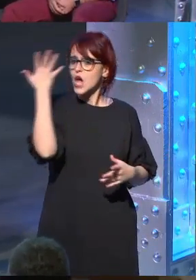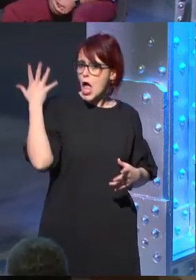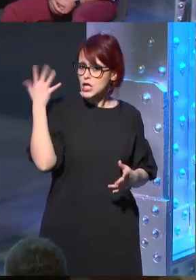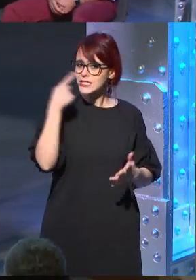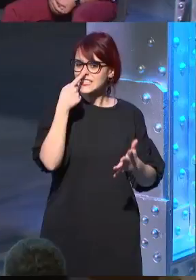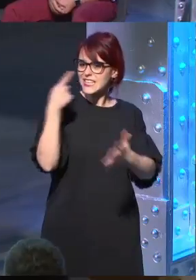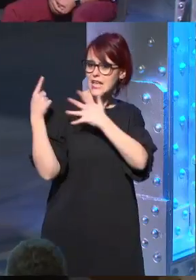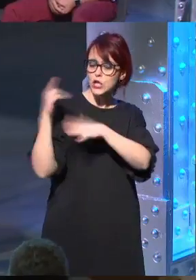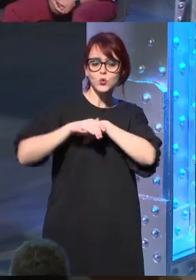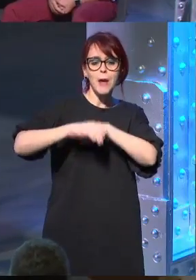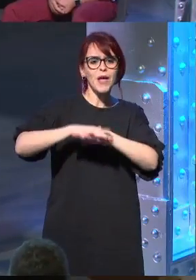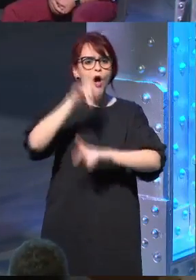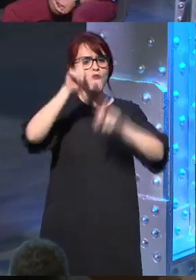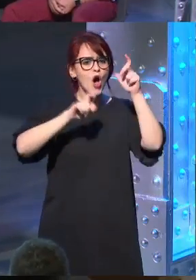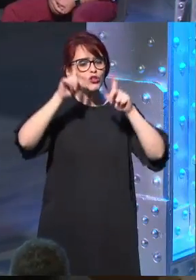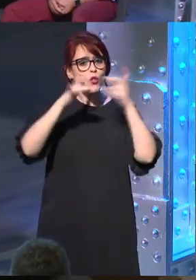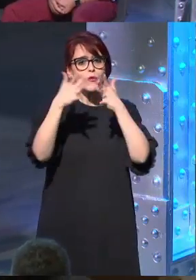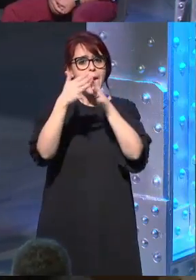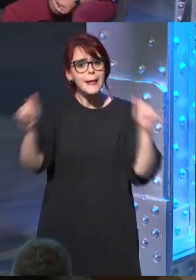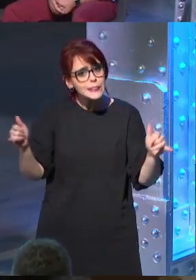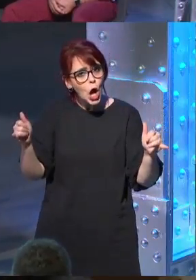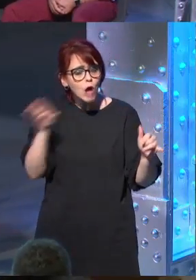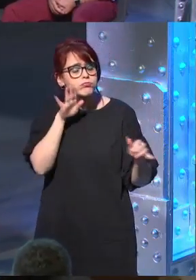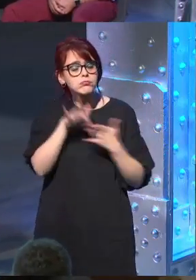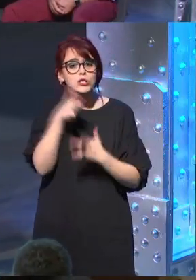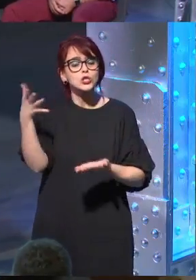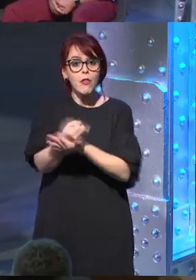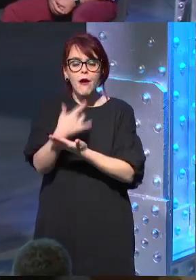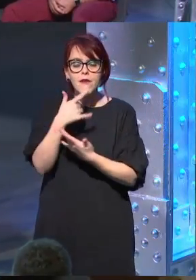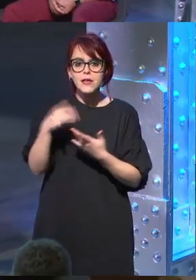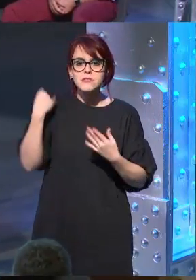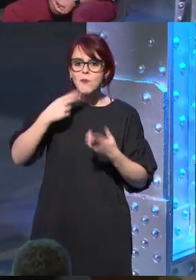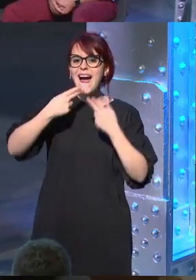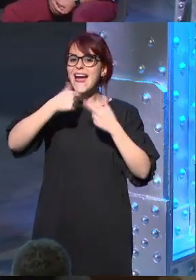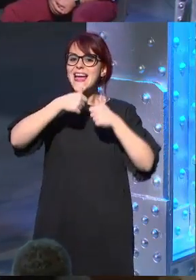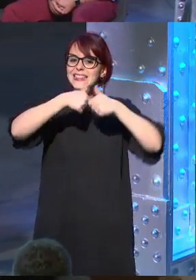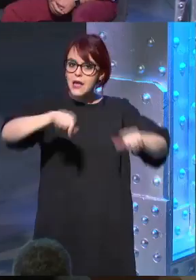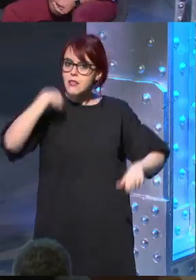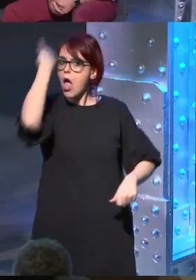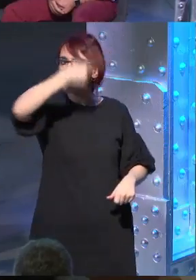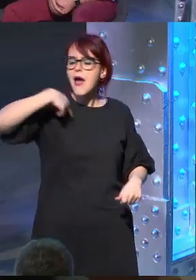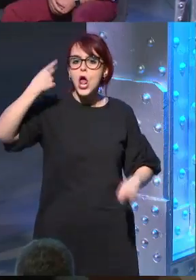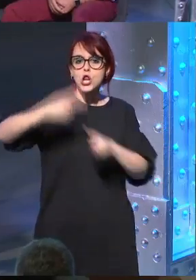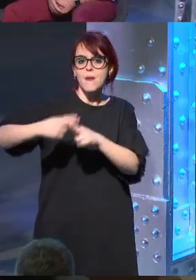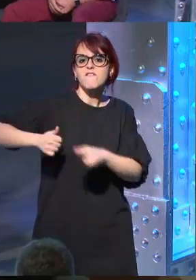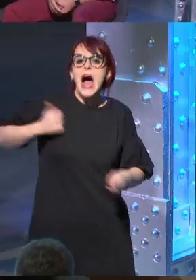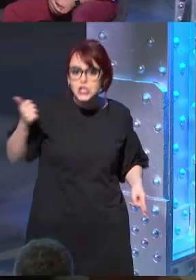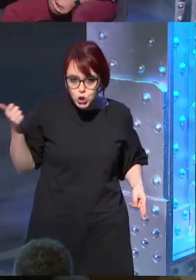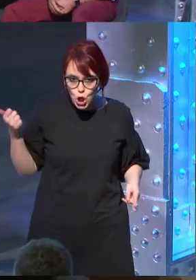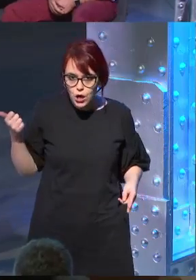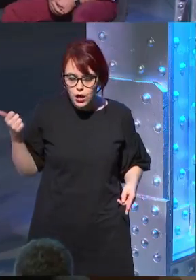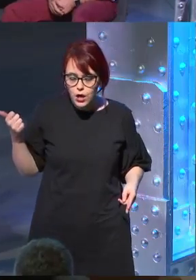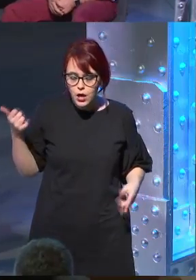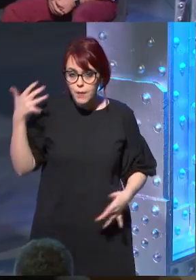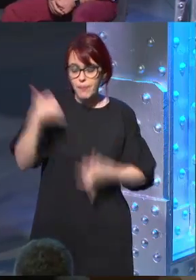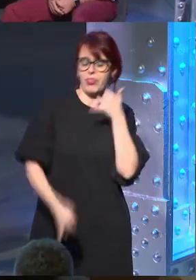to fight for this. I remember 5-6 years ago, a friend posted a picture about an event, and